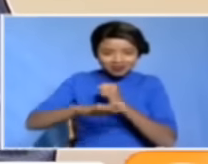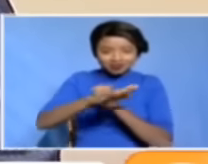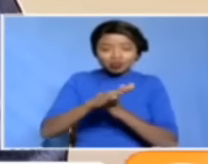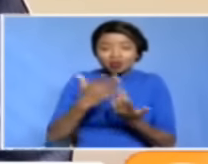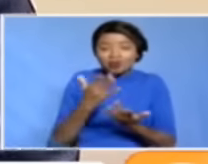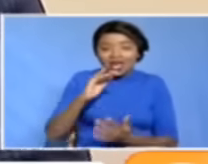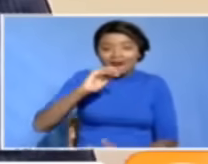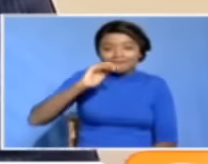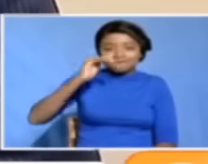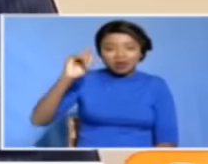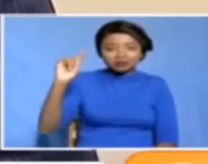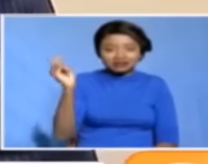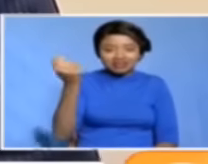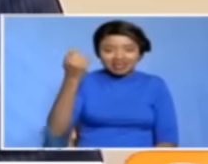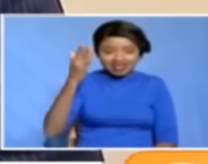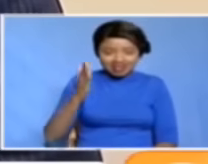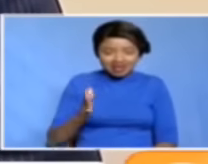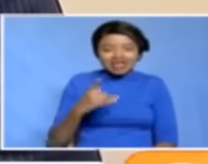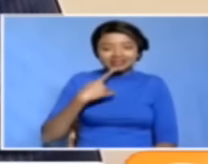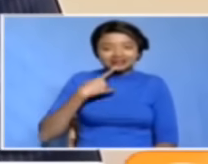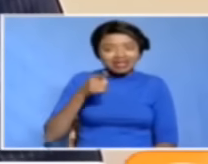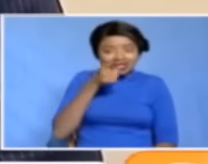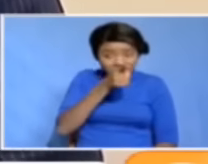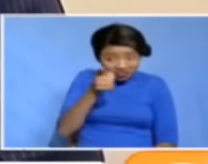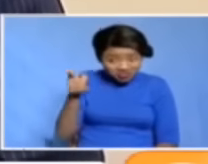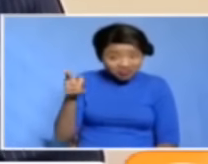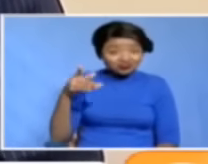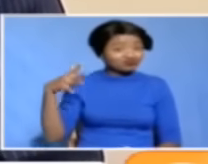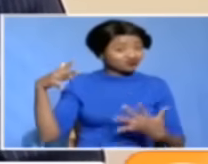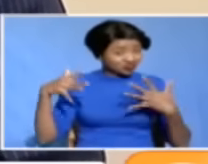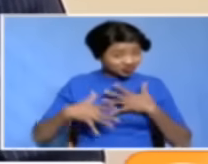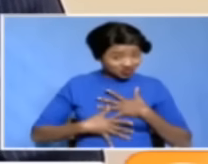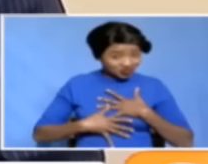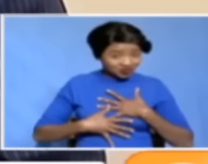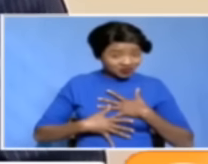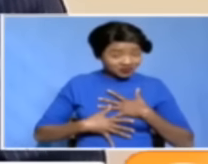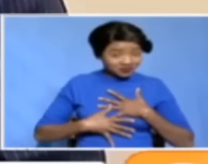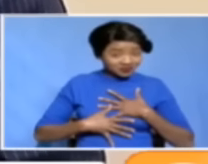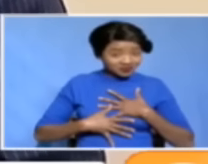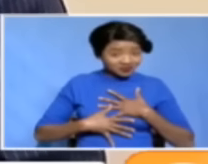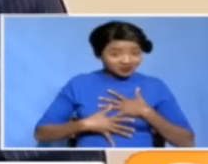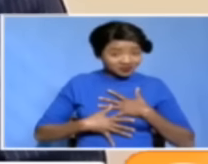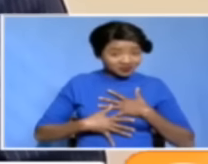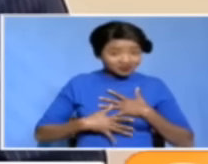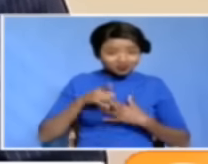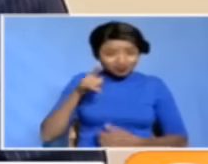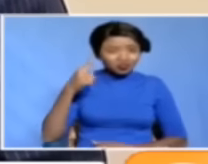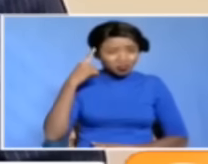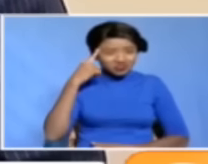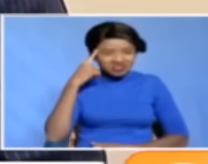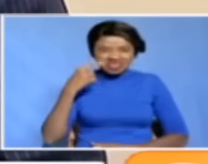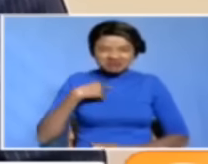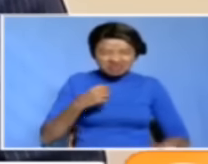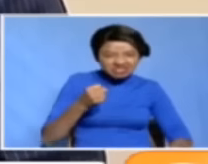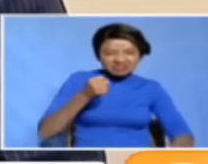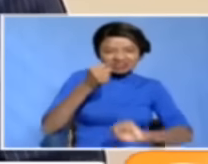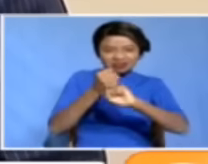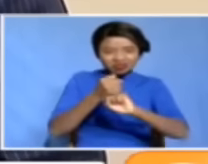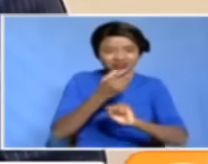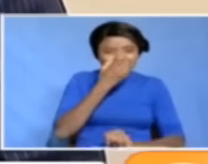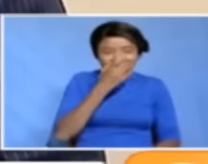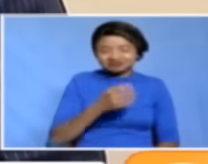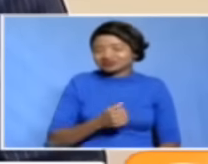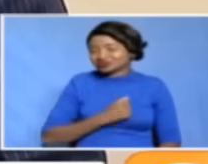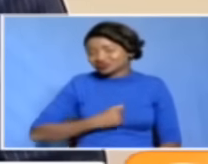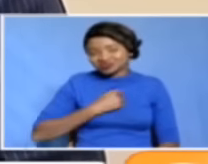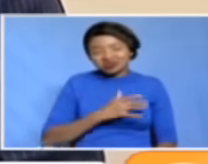constituency, and he was telling them that you will be shocked from where I sit, that you think I'm not supporting the deputy president, you will be